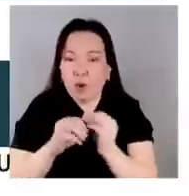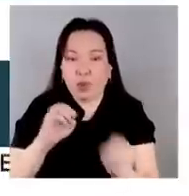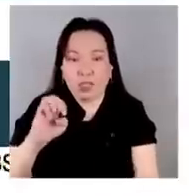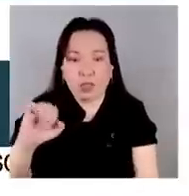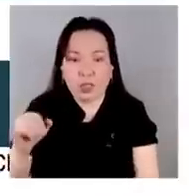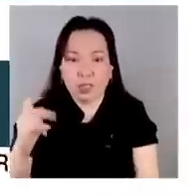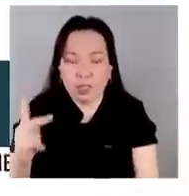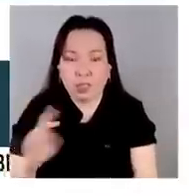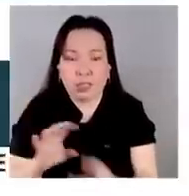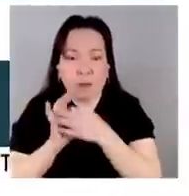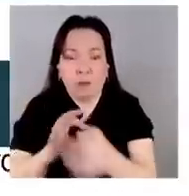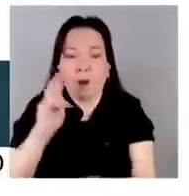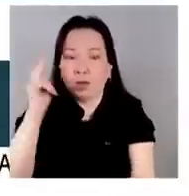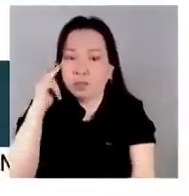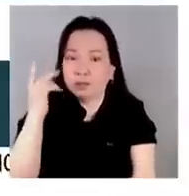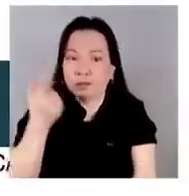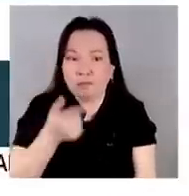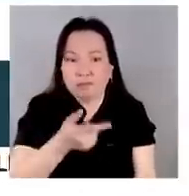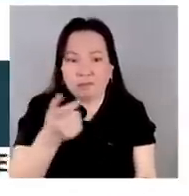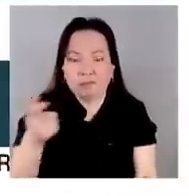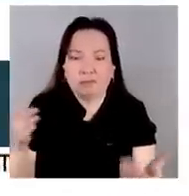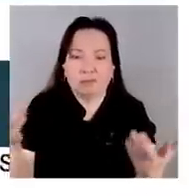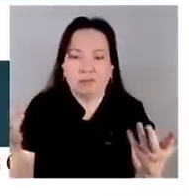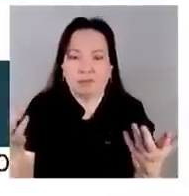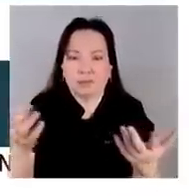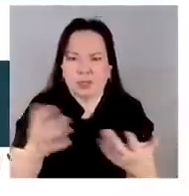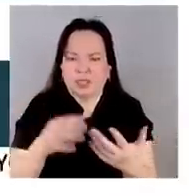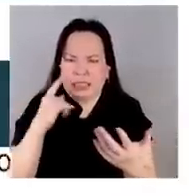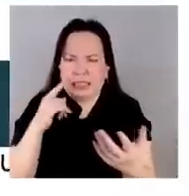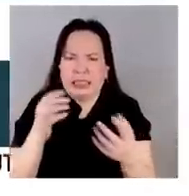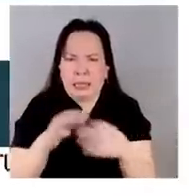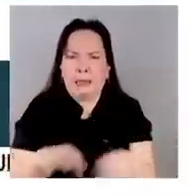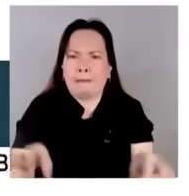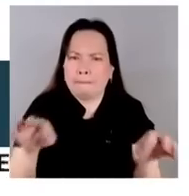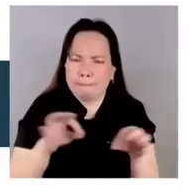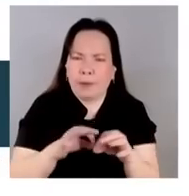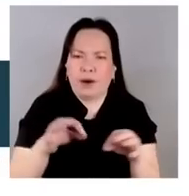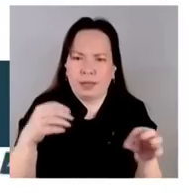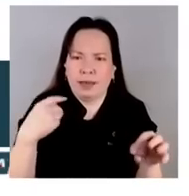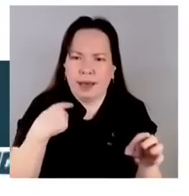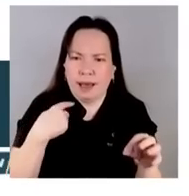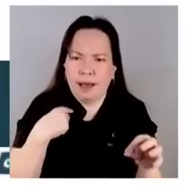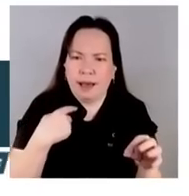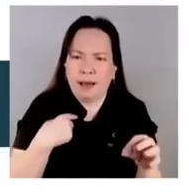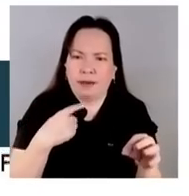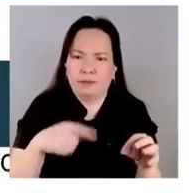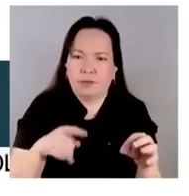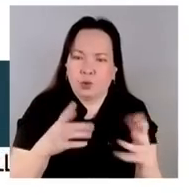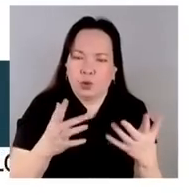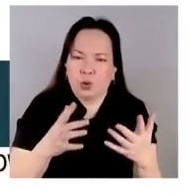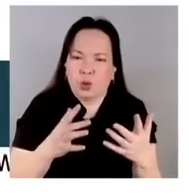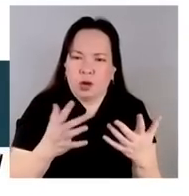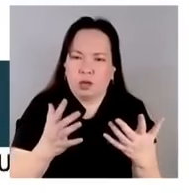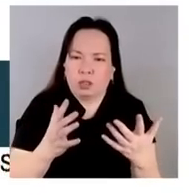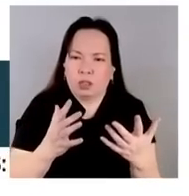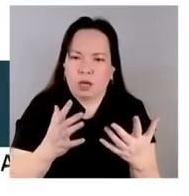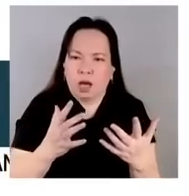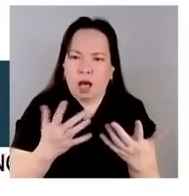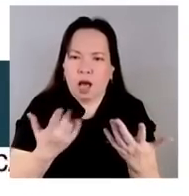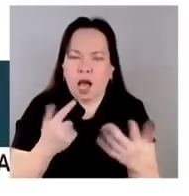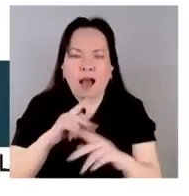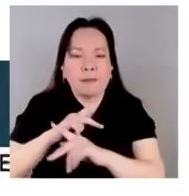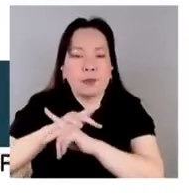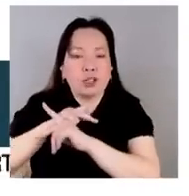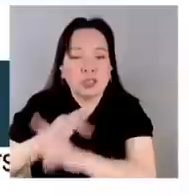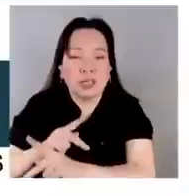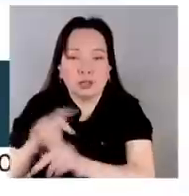related killings. And so, you know, I think it's really important that there is, some kind of effective victim protection, but